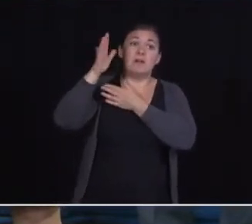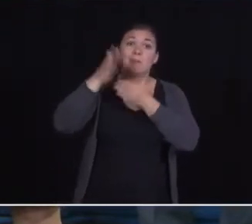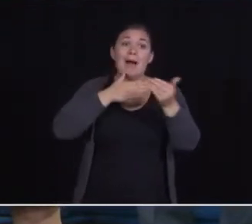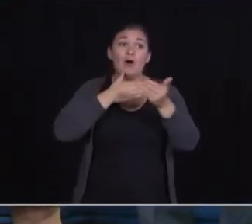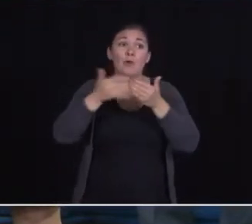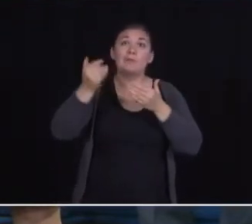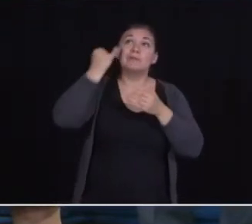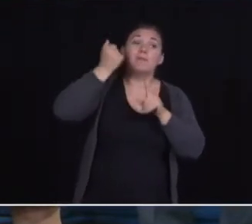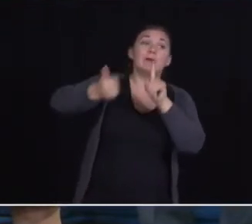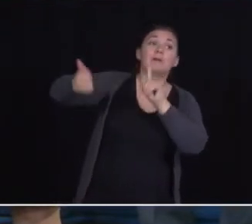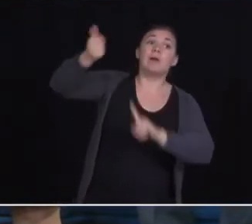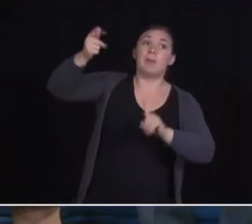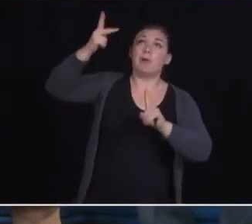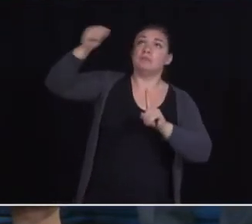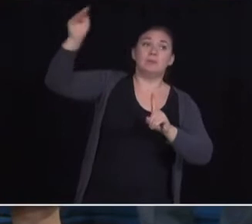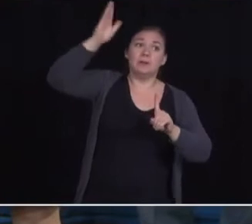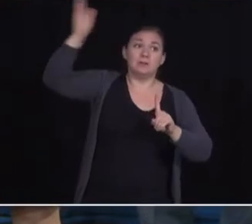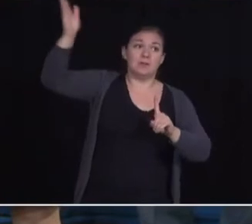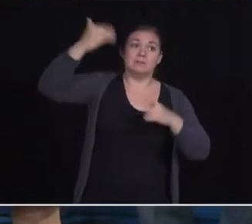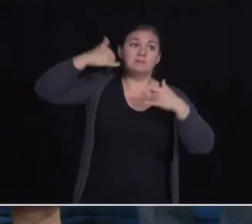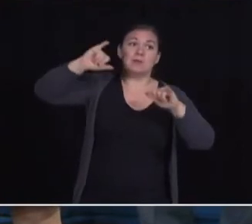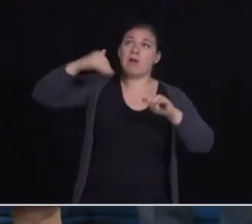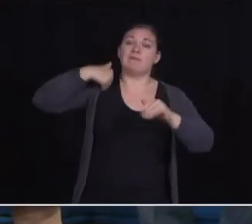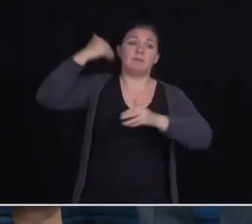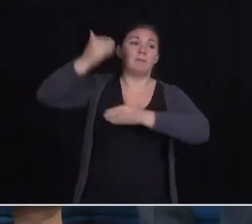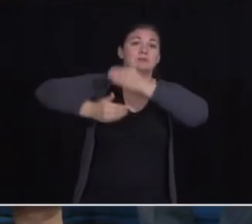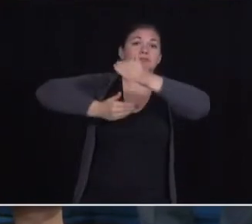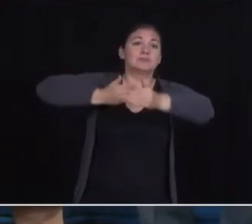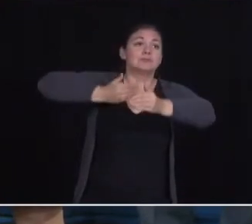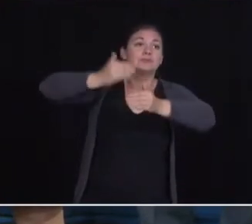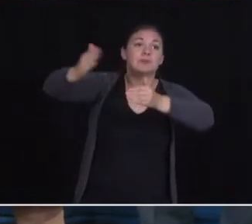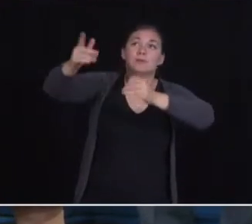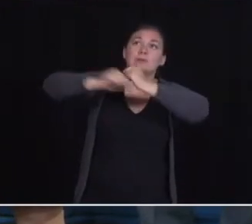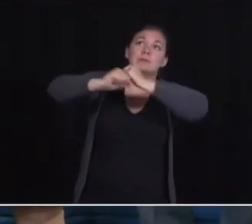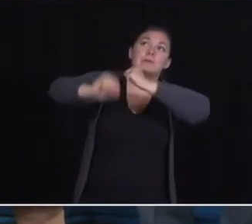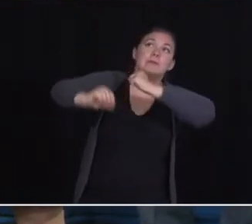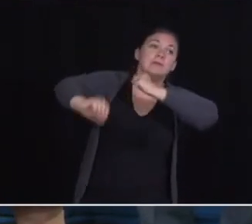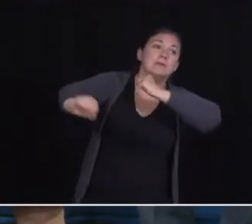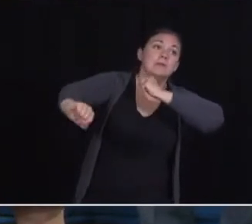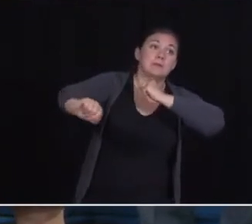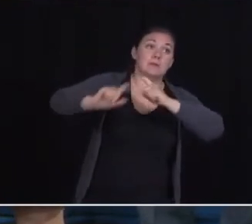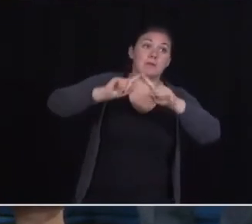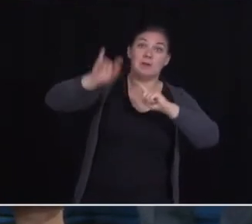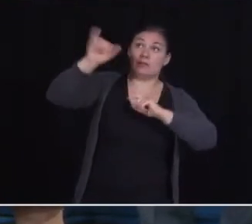follow. And I just, again, want to thank her for moving so quickly.